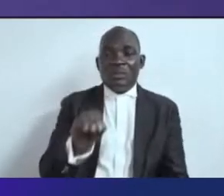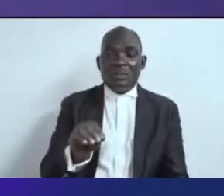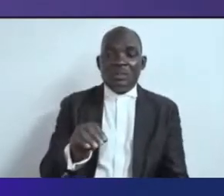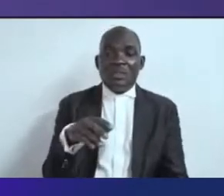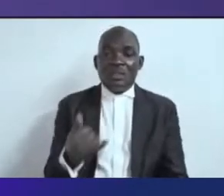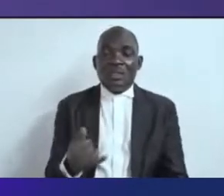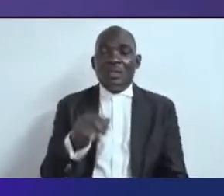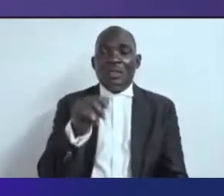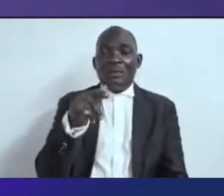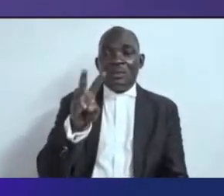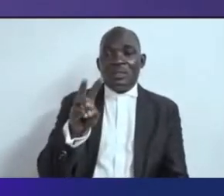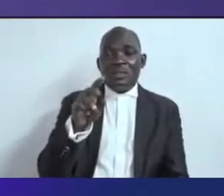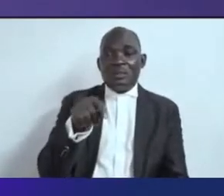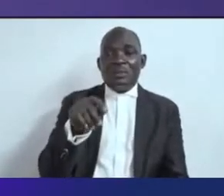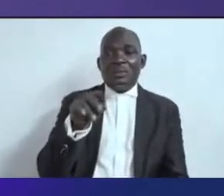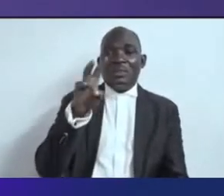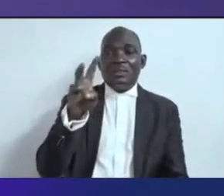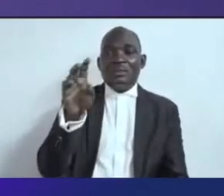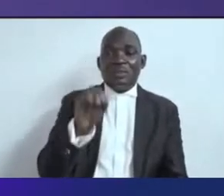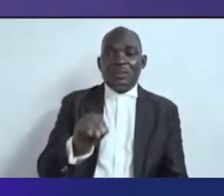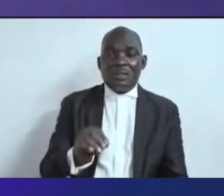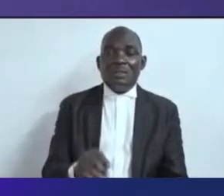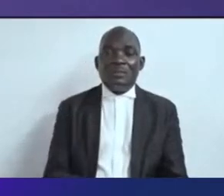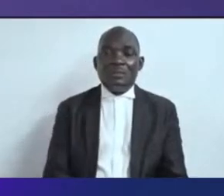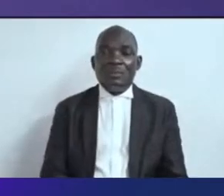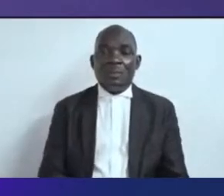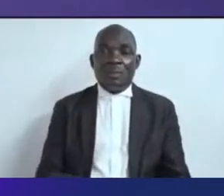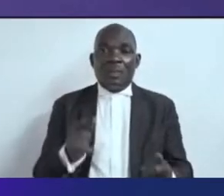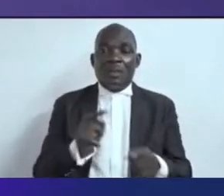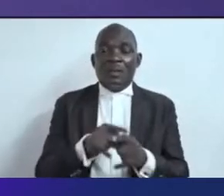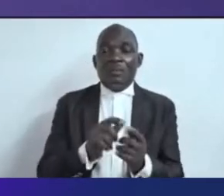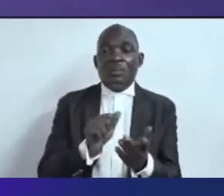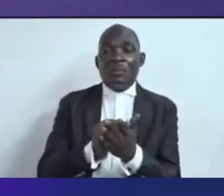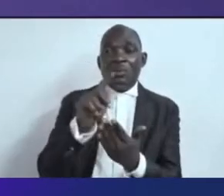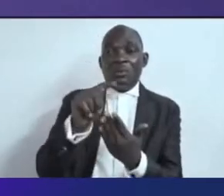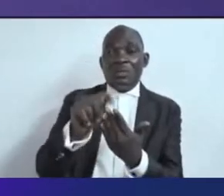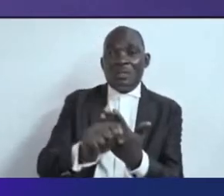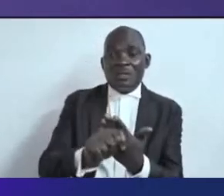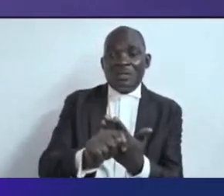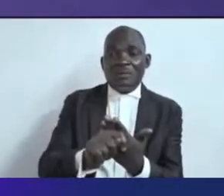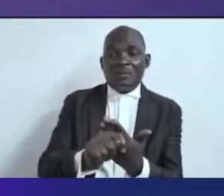and 26.7%, respectively, in August,